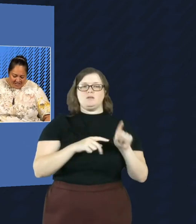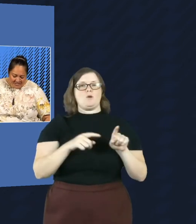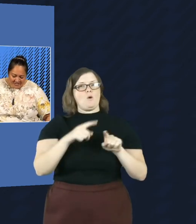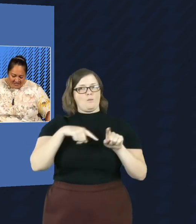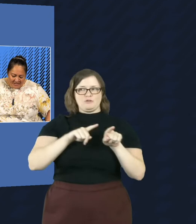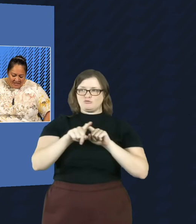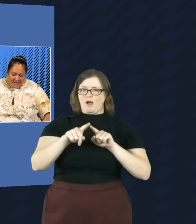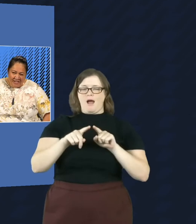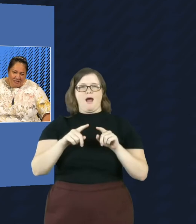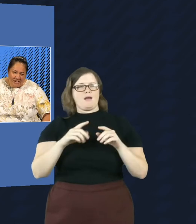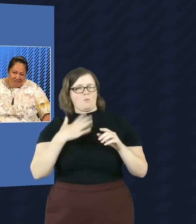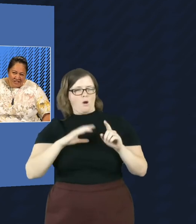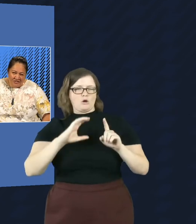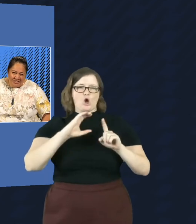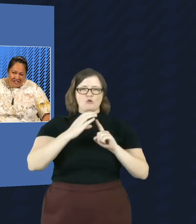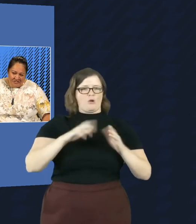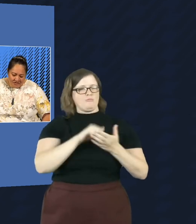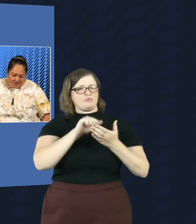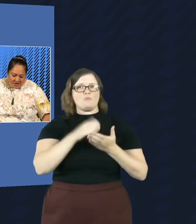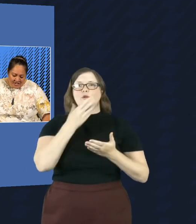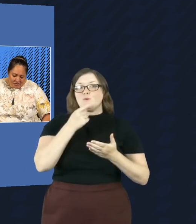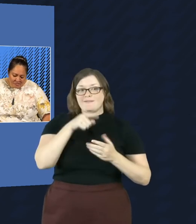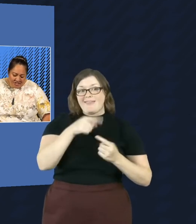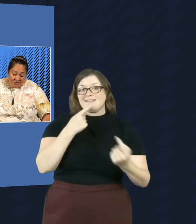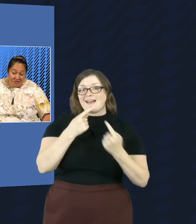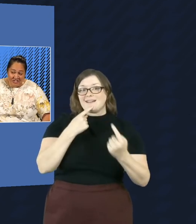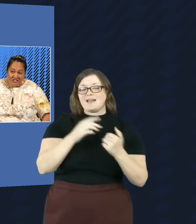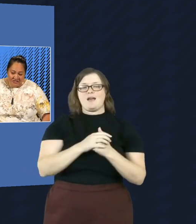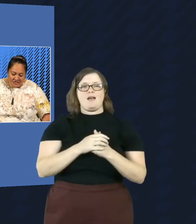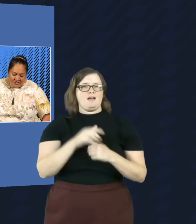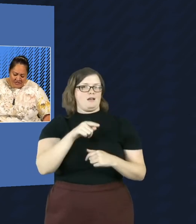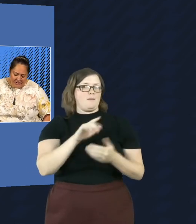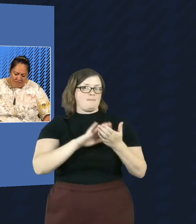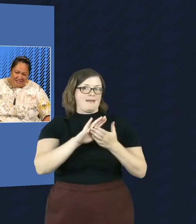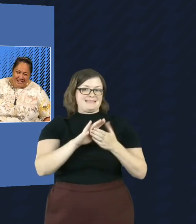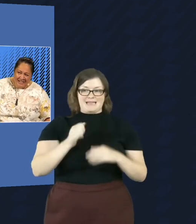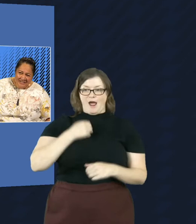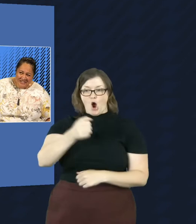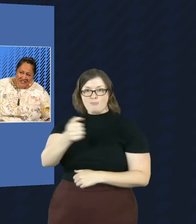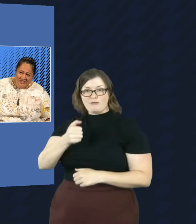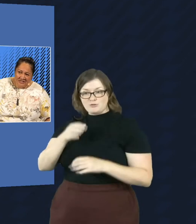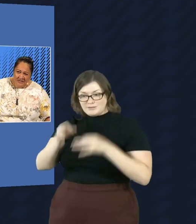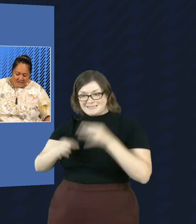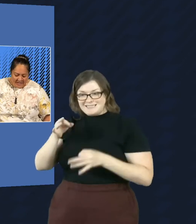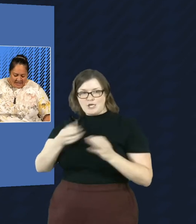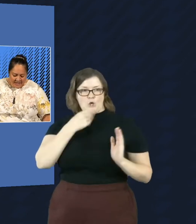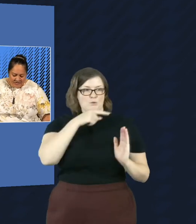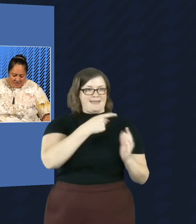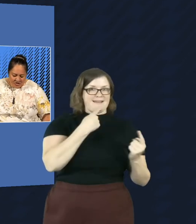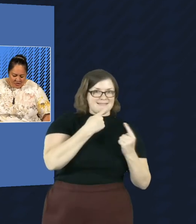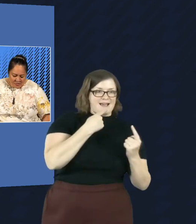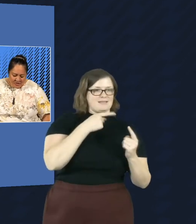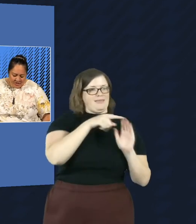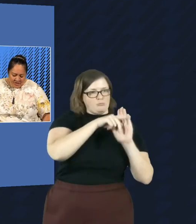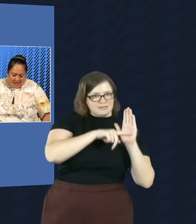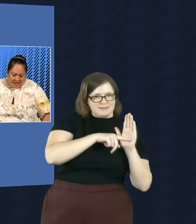of data, and we're currently using it to guide operational decisions about data access. And